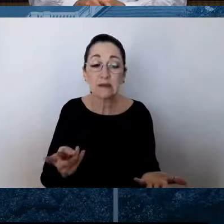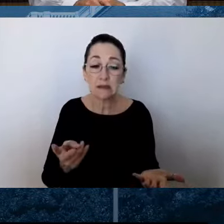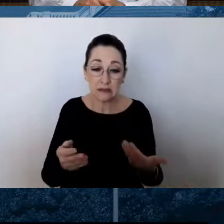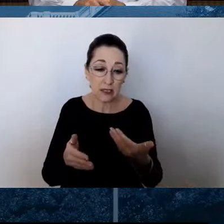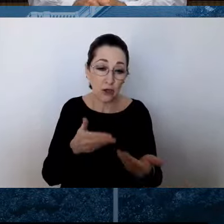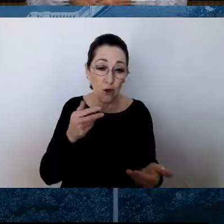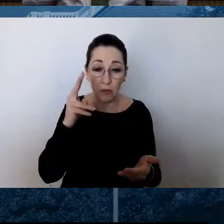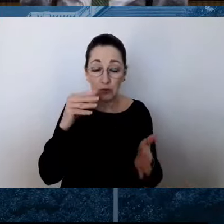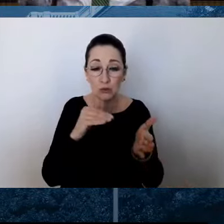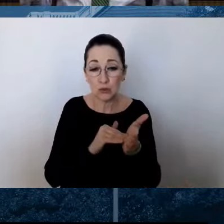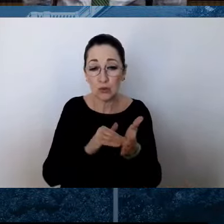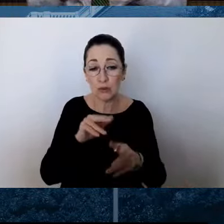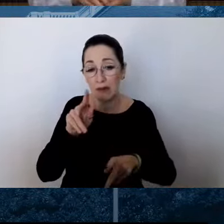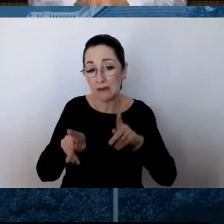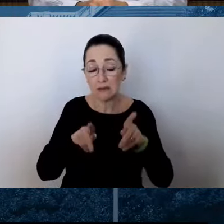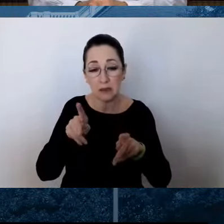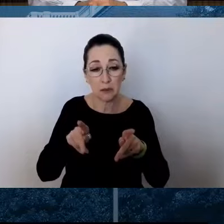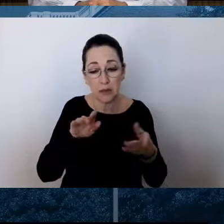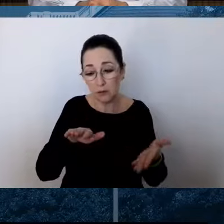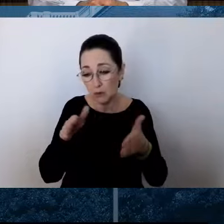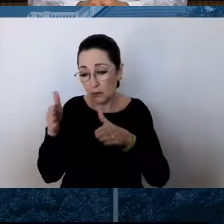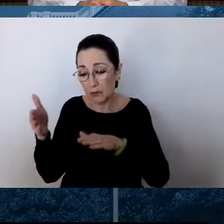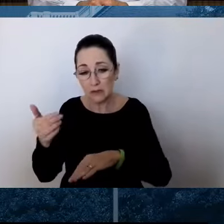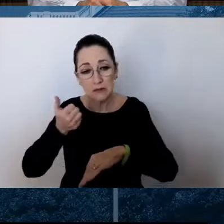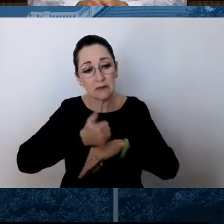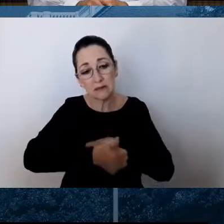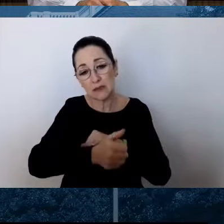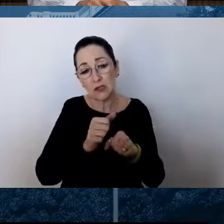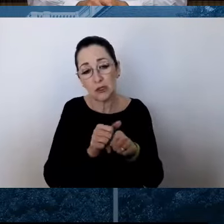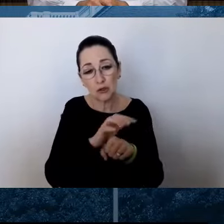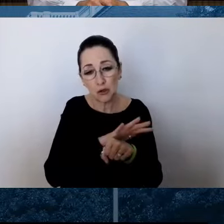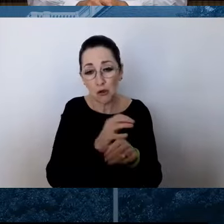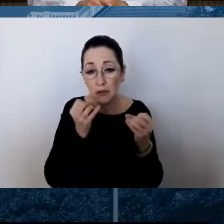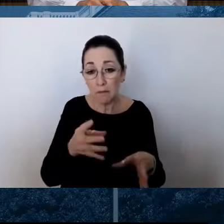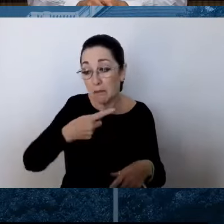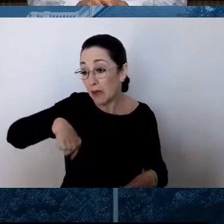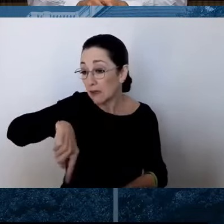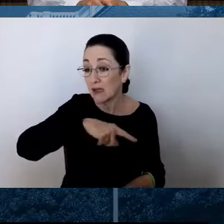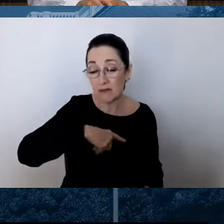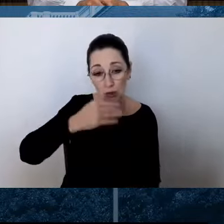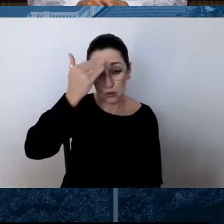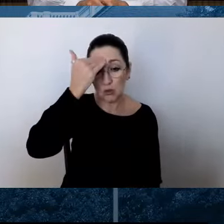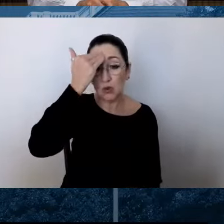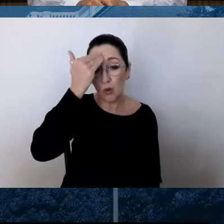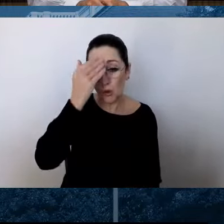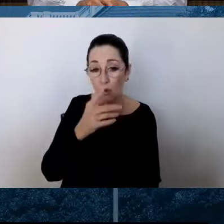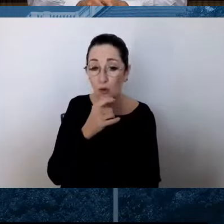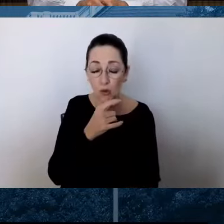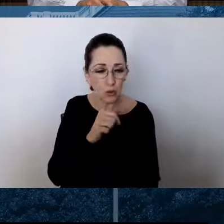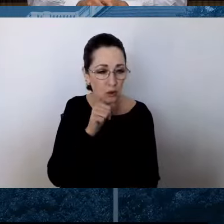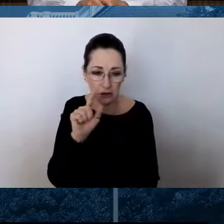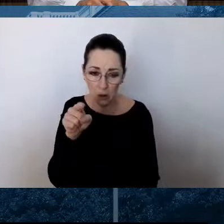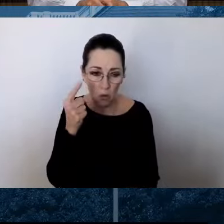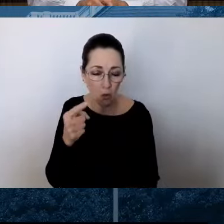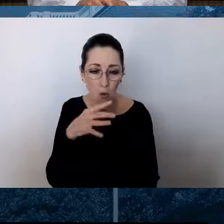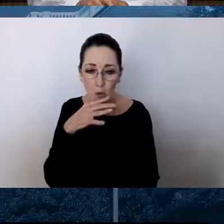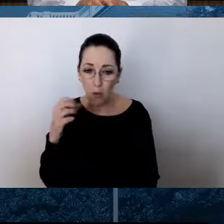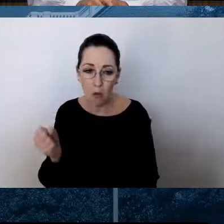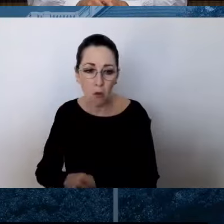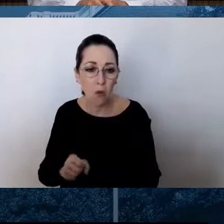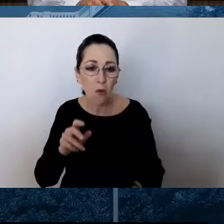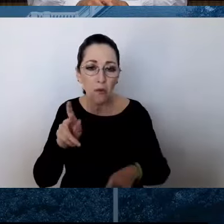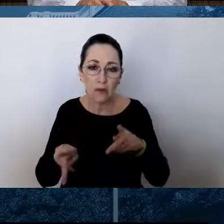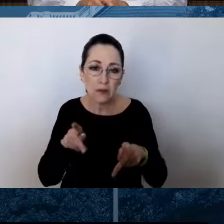from COVID-19. We all know somebody like that, and they're not just all very old seniors. We just had a